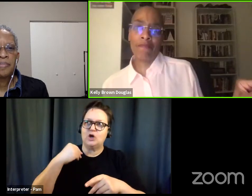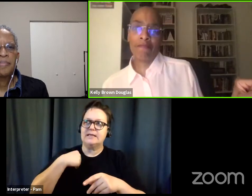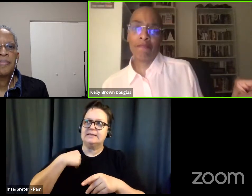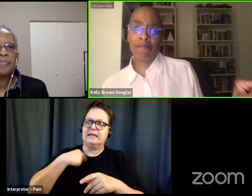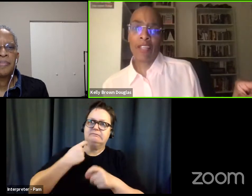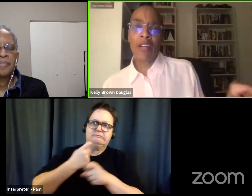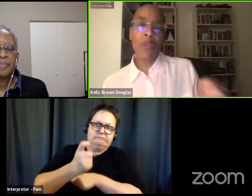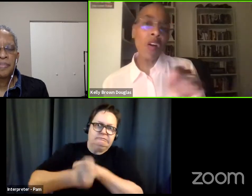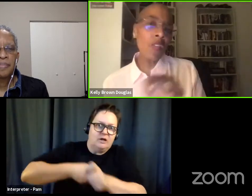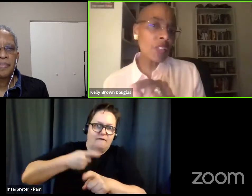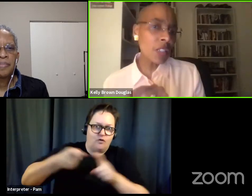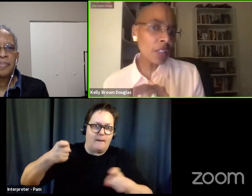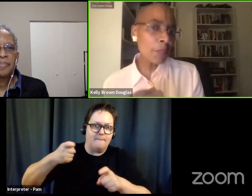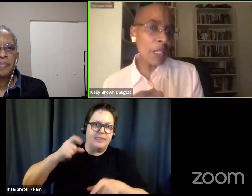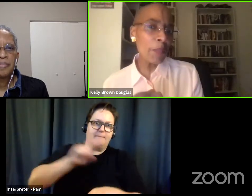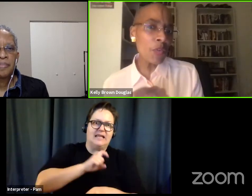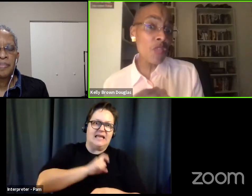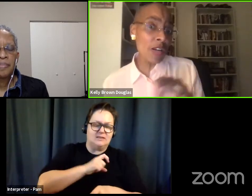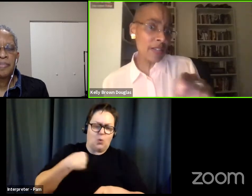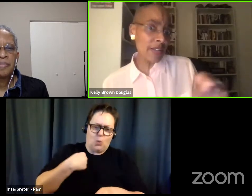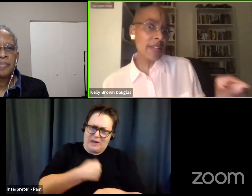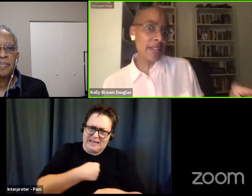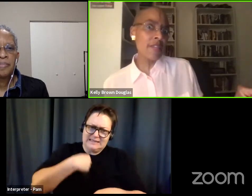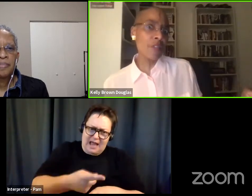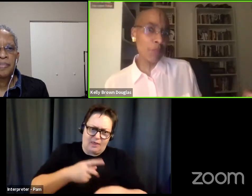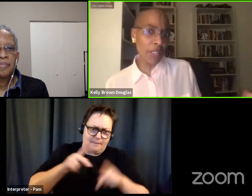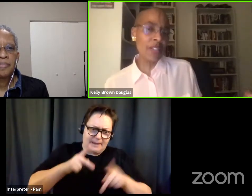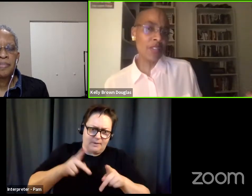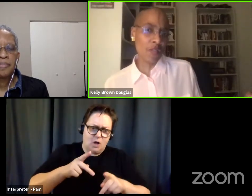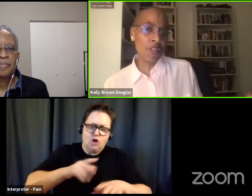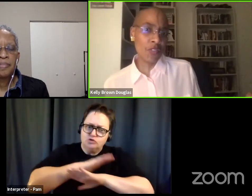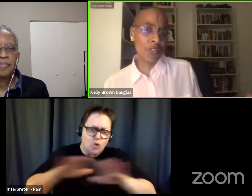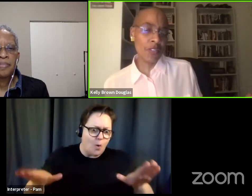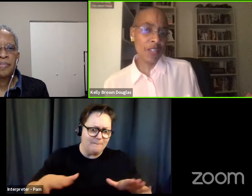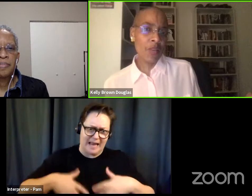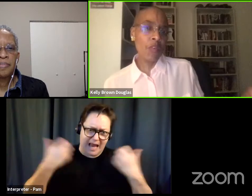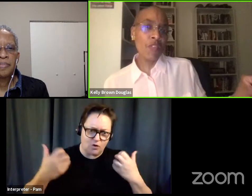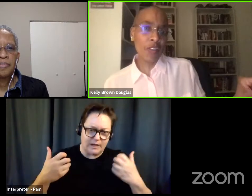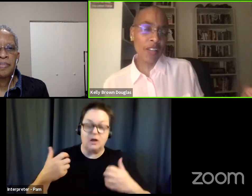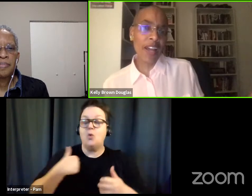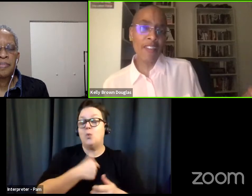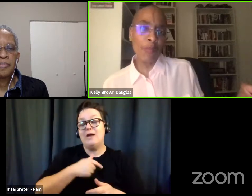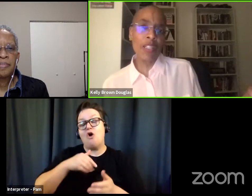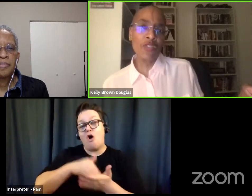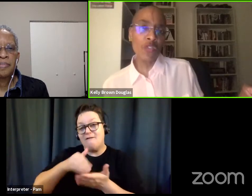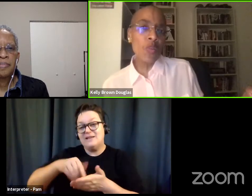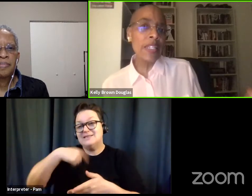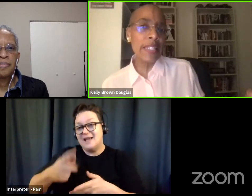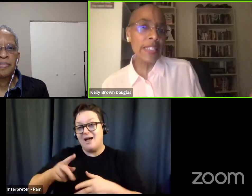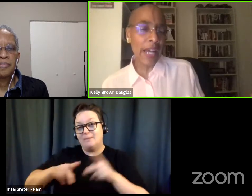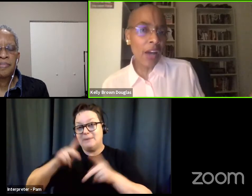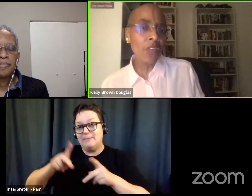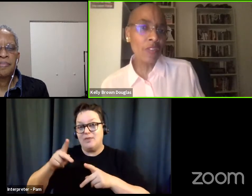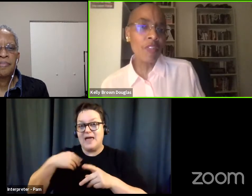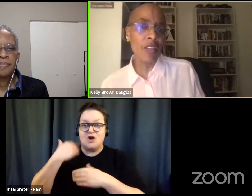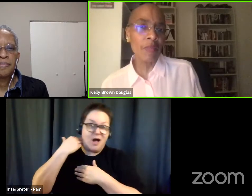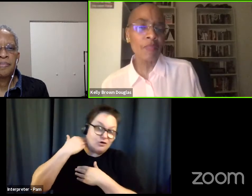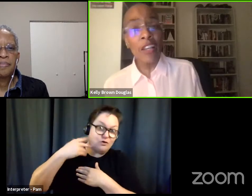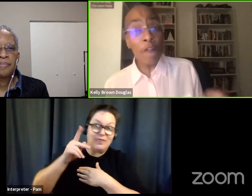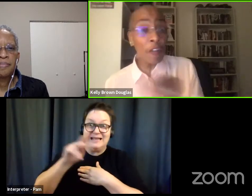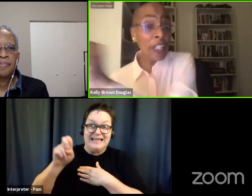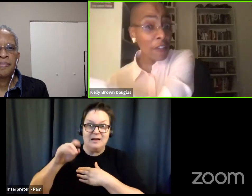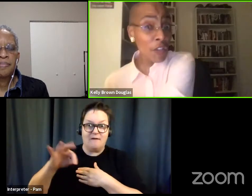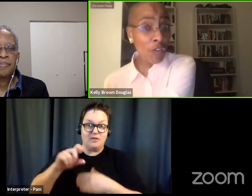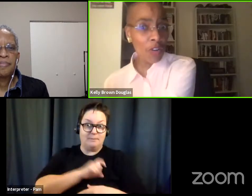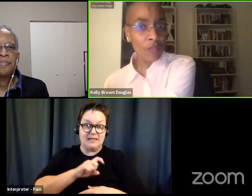angry. We often tell the people who are under the knee of the police officer with their life being squeezed out of them,